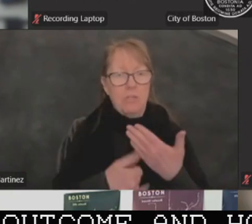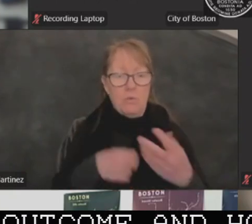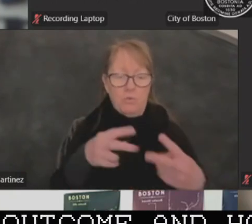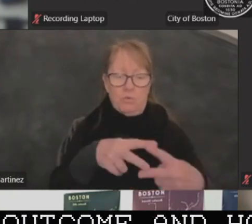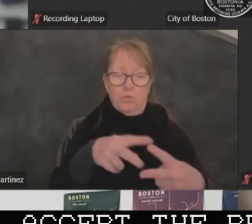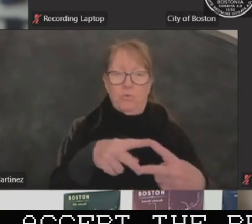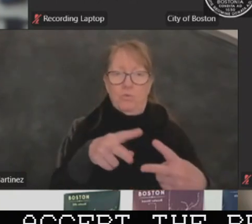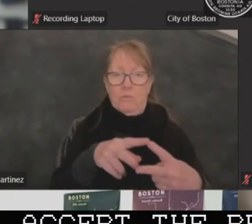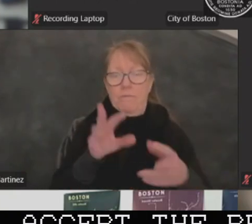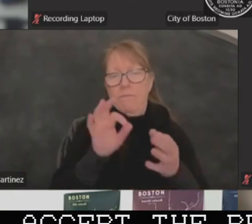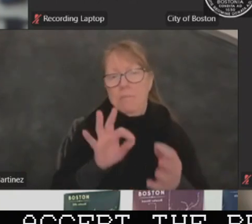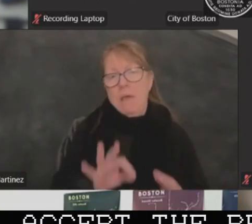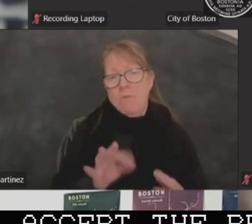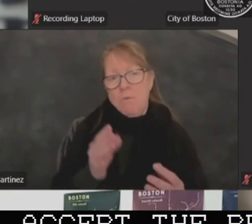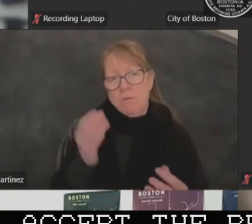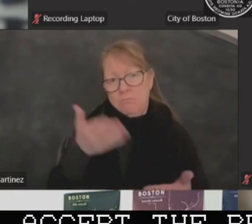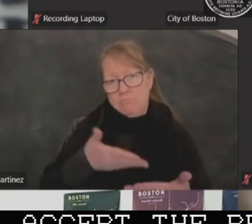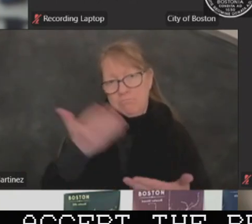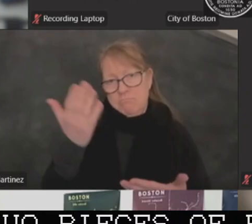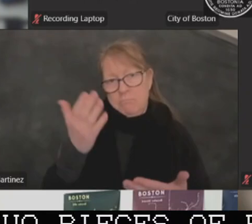to share with you.